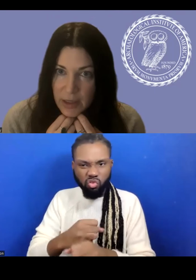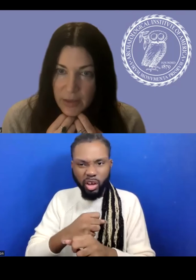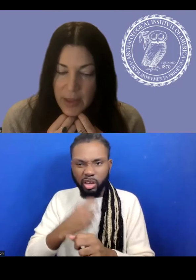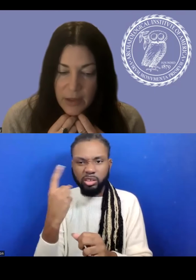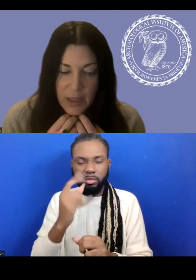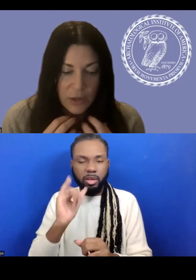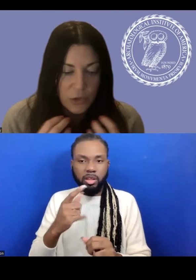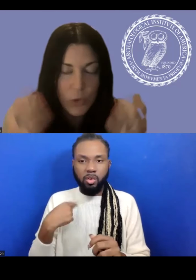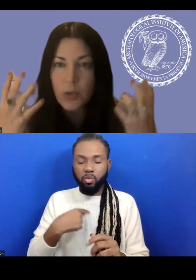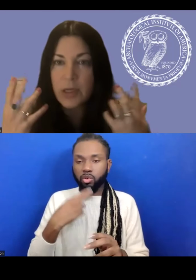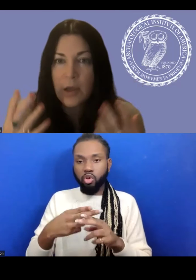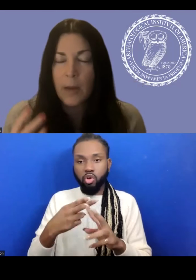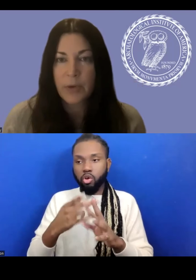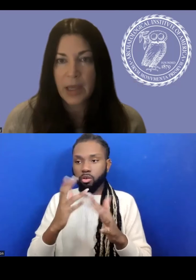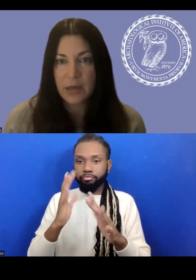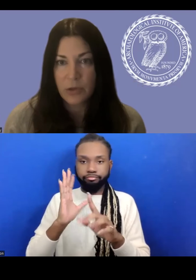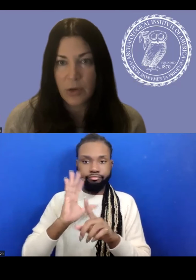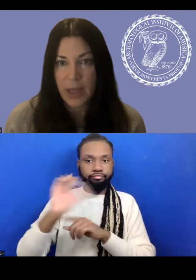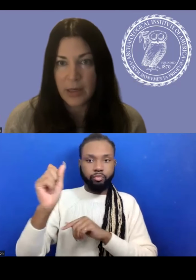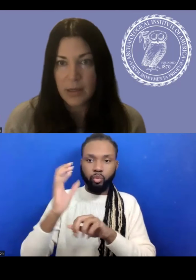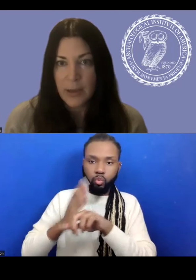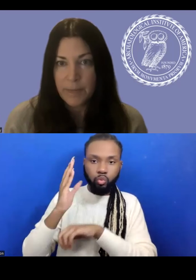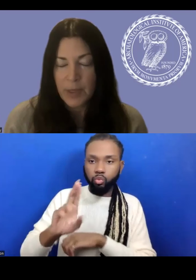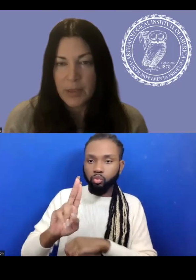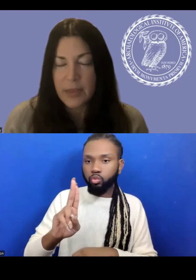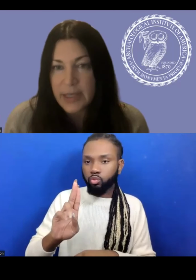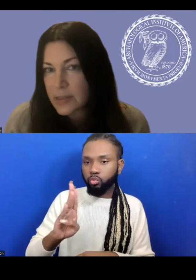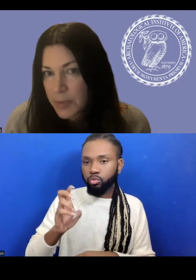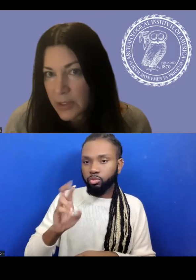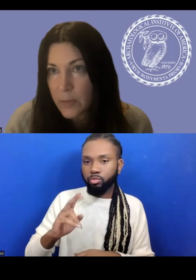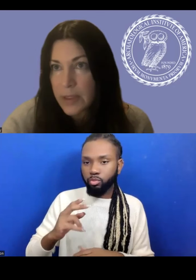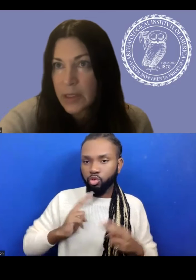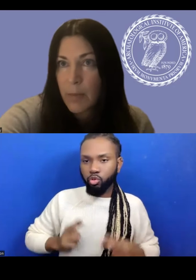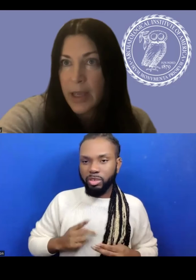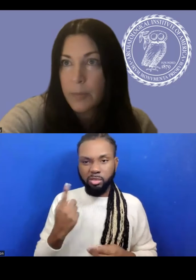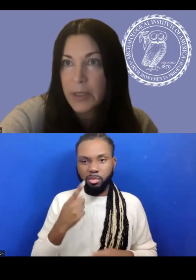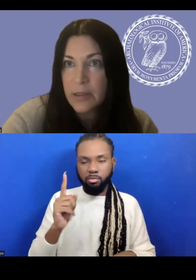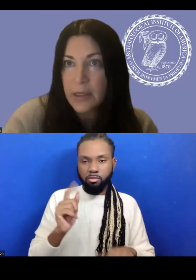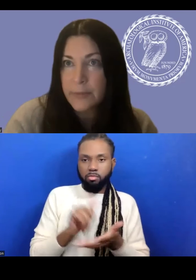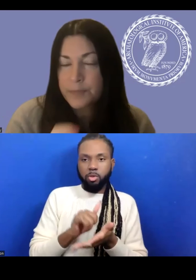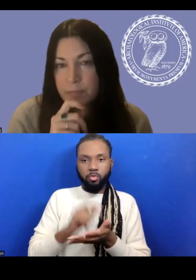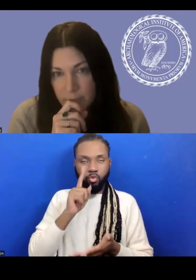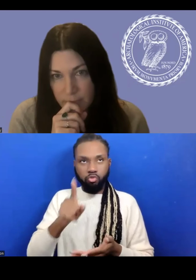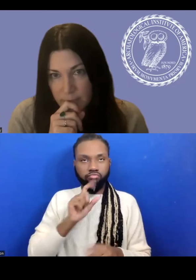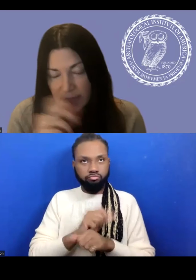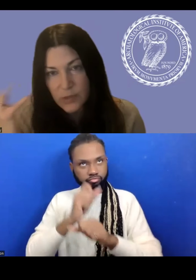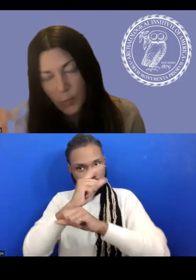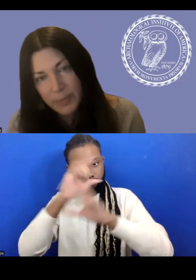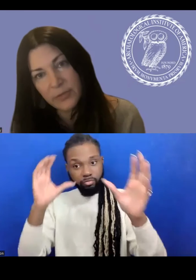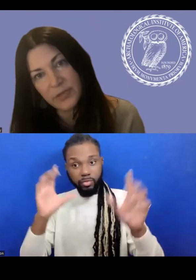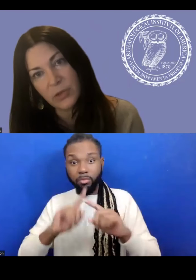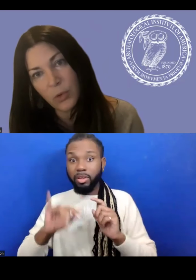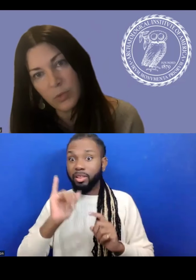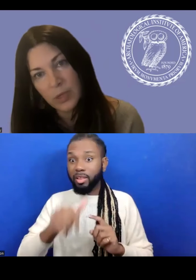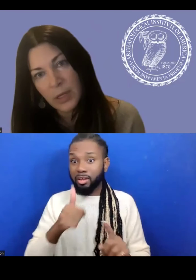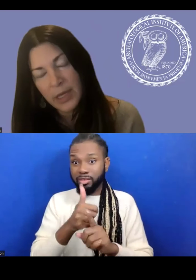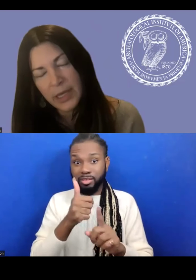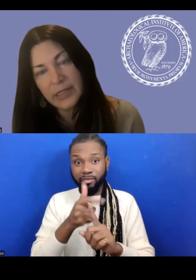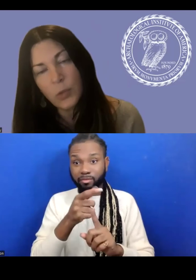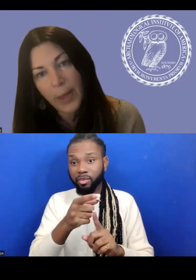anything that you can comprehend in your head. This pyramid, in my opinion, is a weapon of